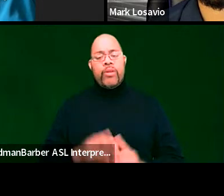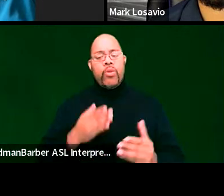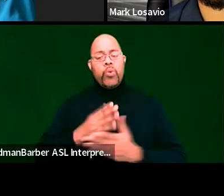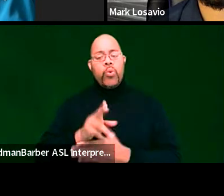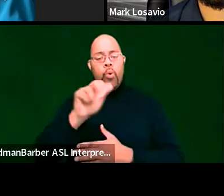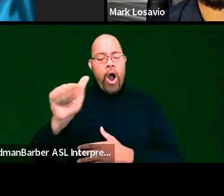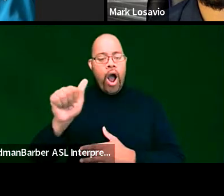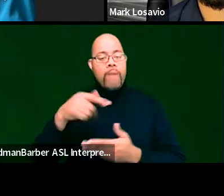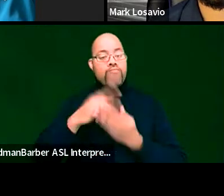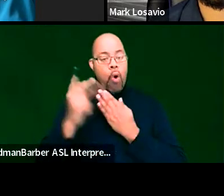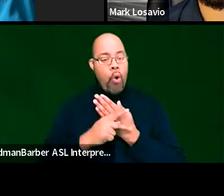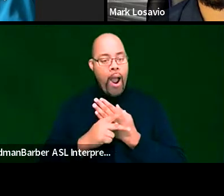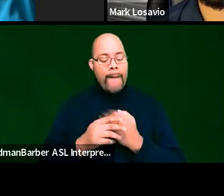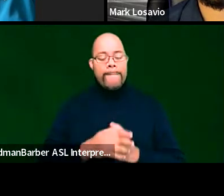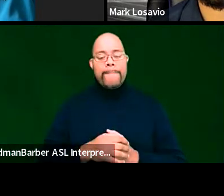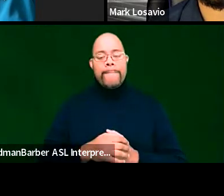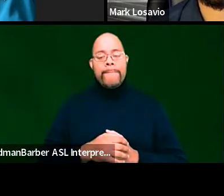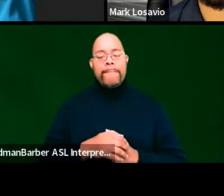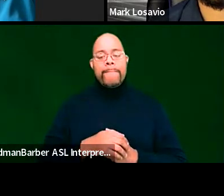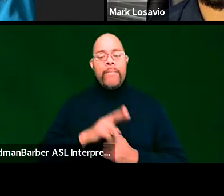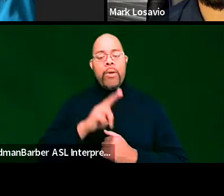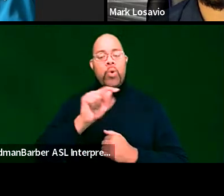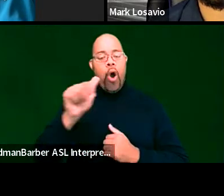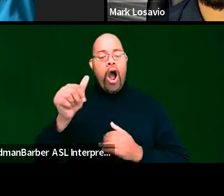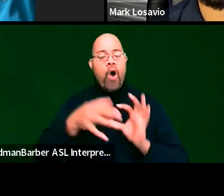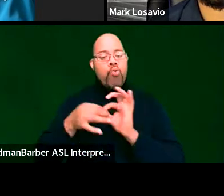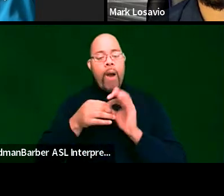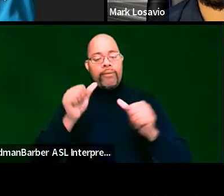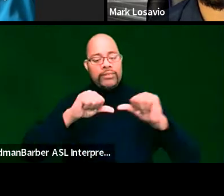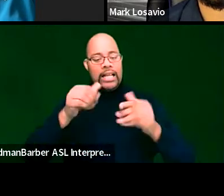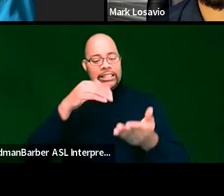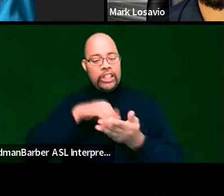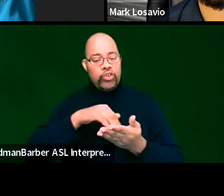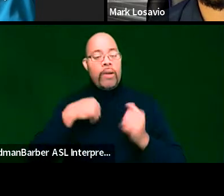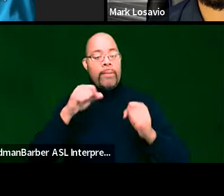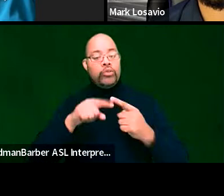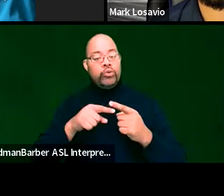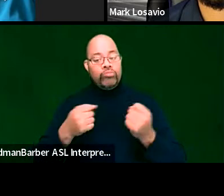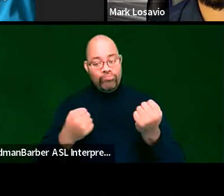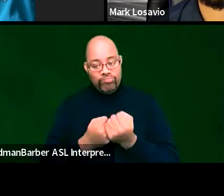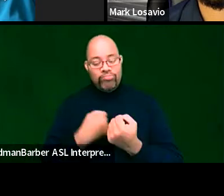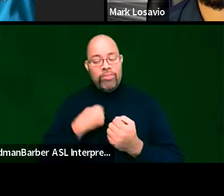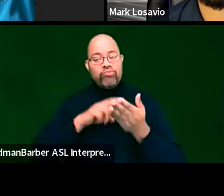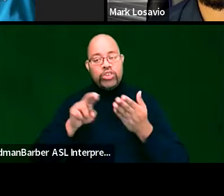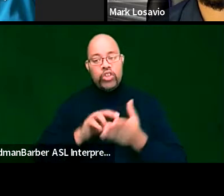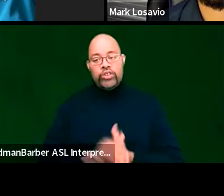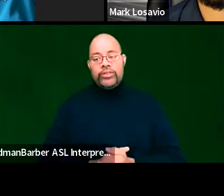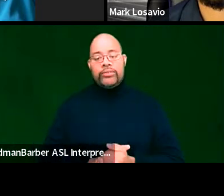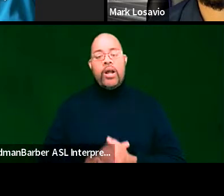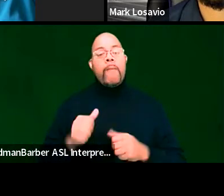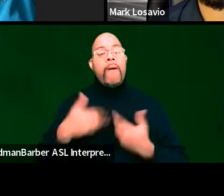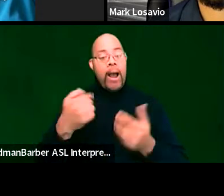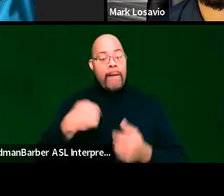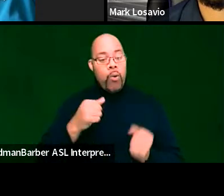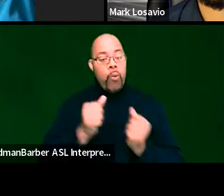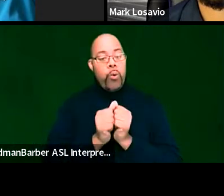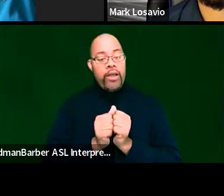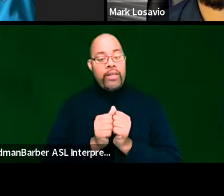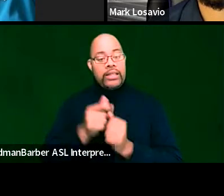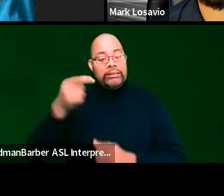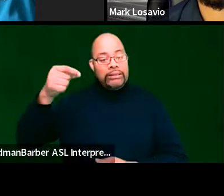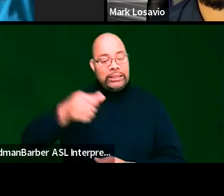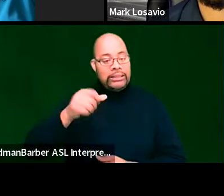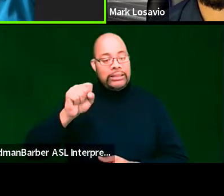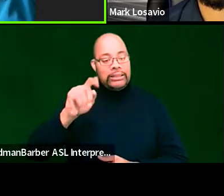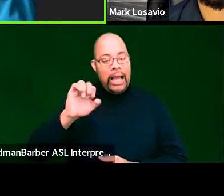NOAA program, the NOAA Cooperative Science Centers, that was able to fund my research, provide me with a stipend while I was doing